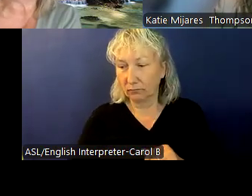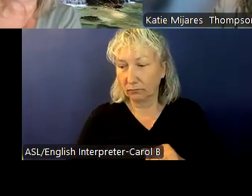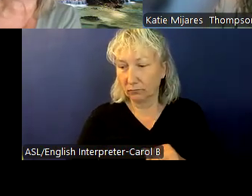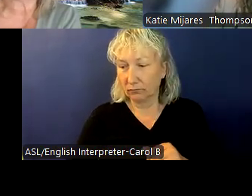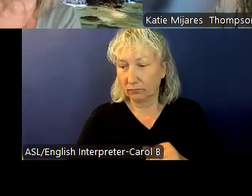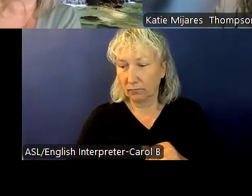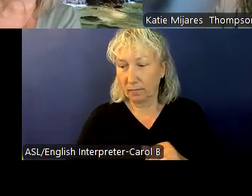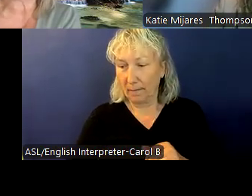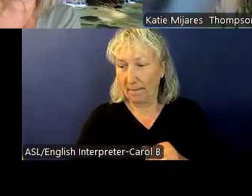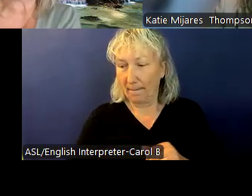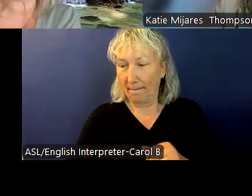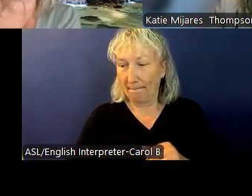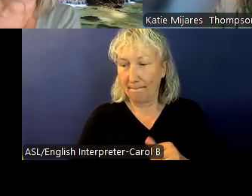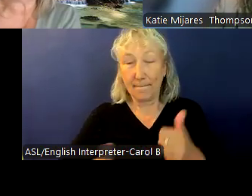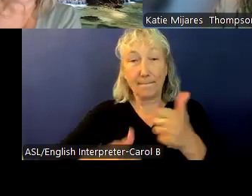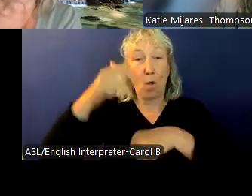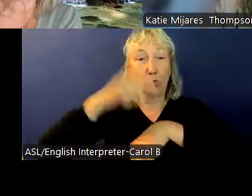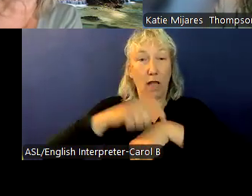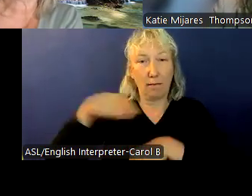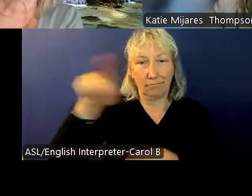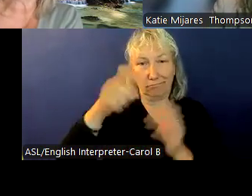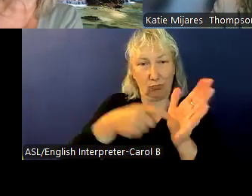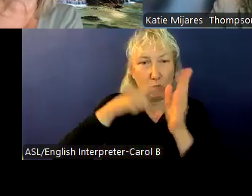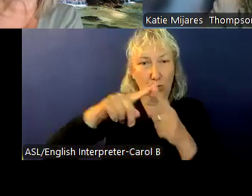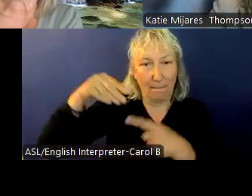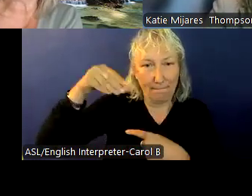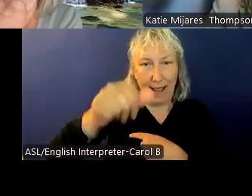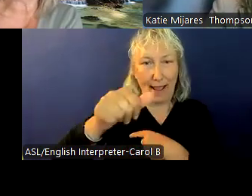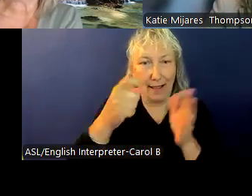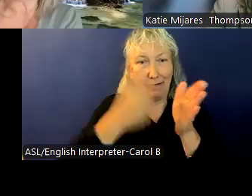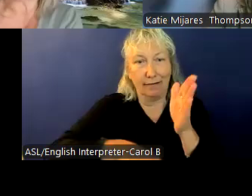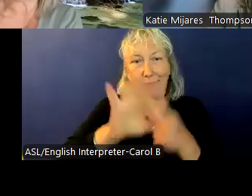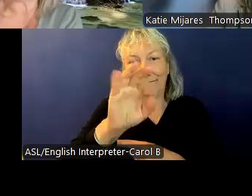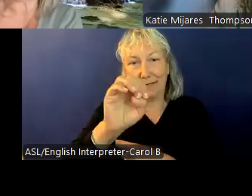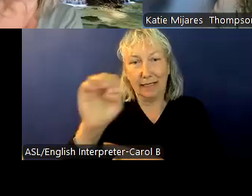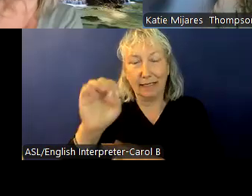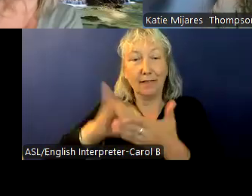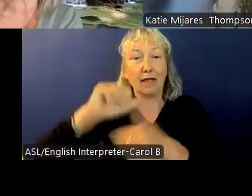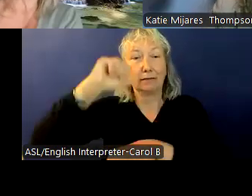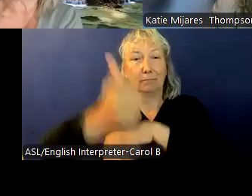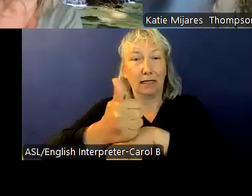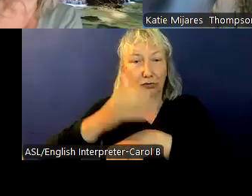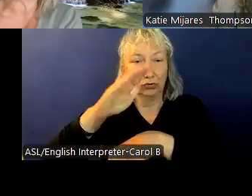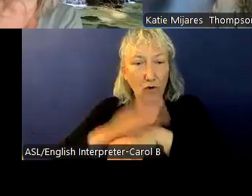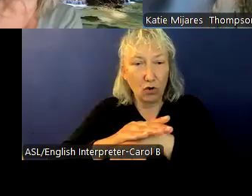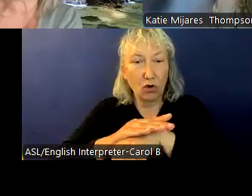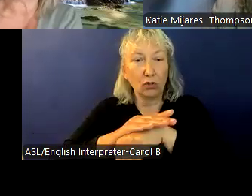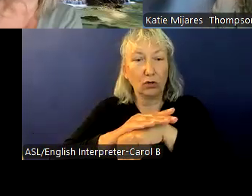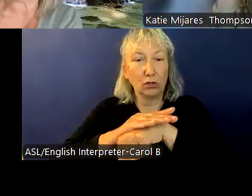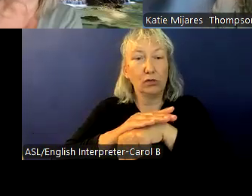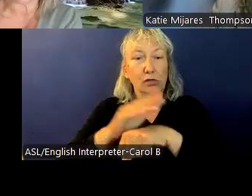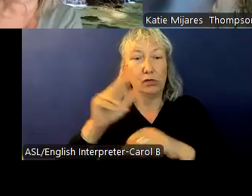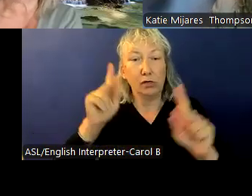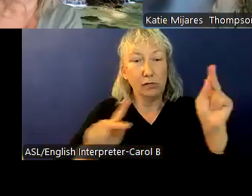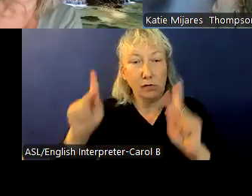EPD program pay a participant fee, and that fee is determined based on the individual's countable earned and